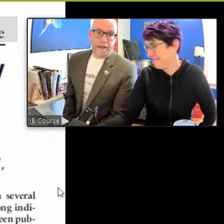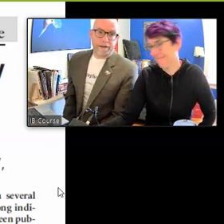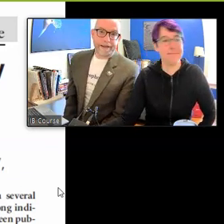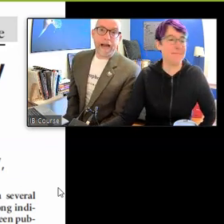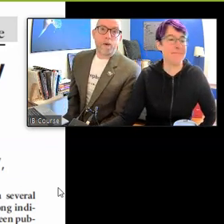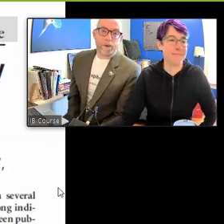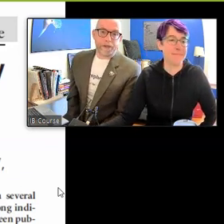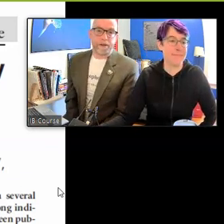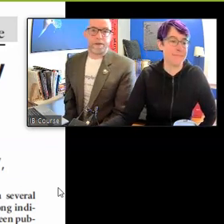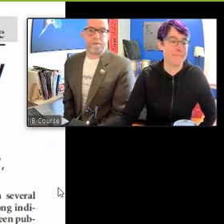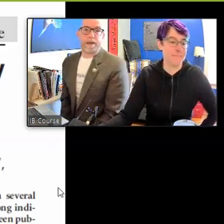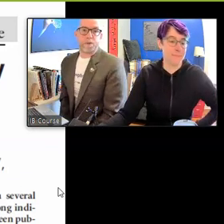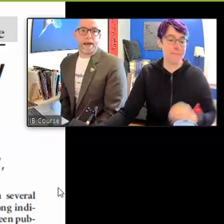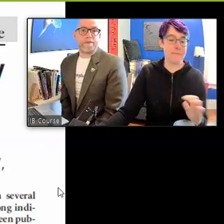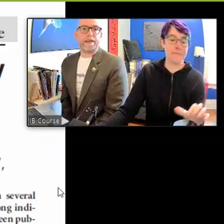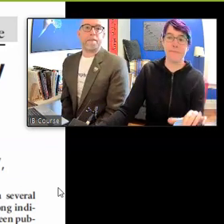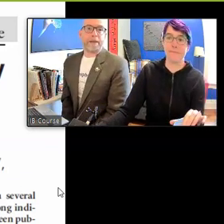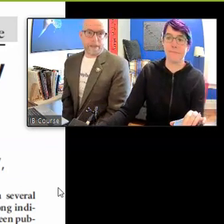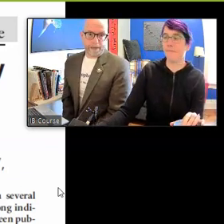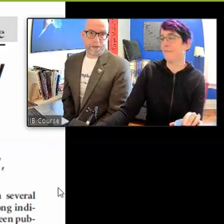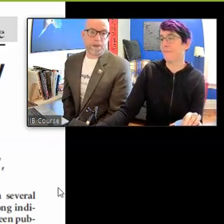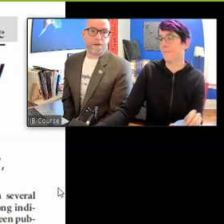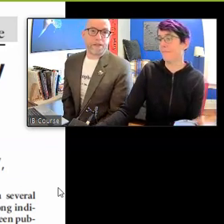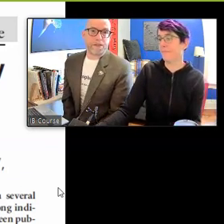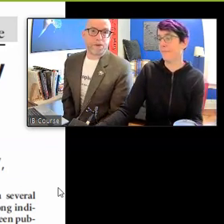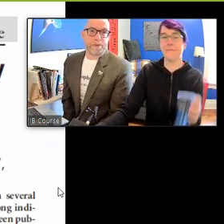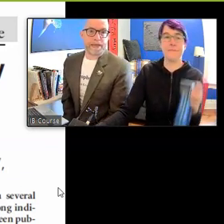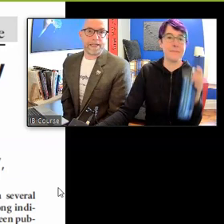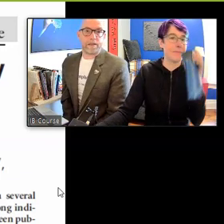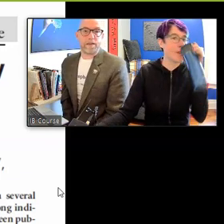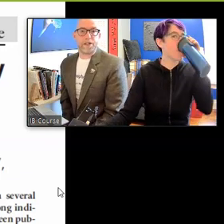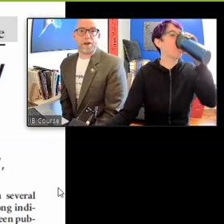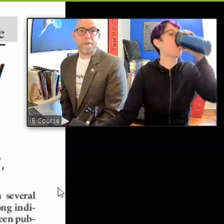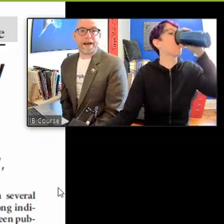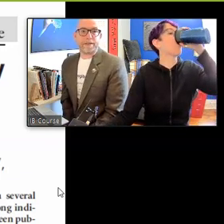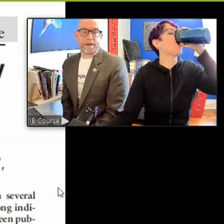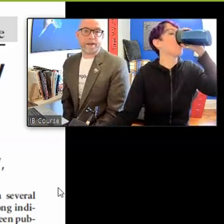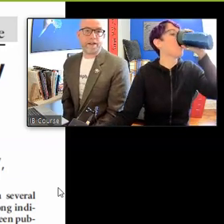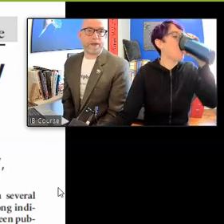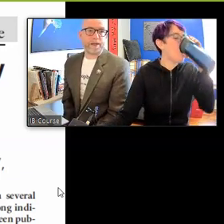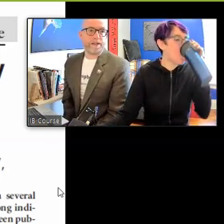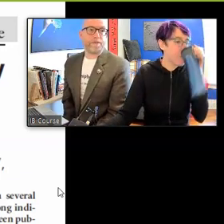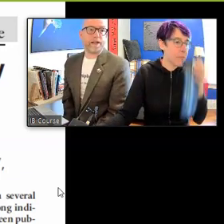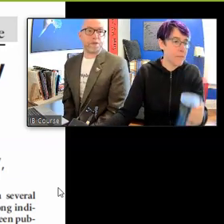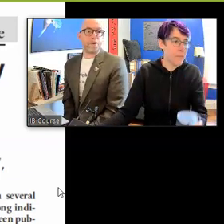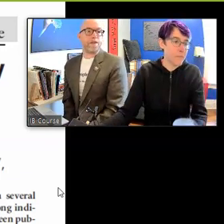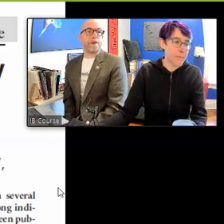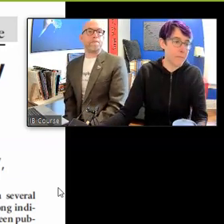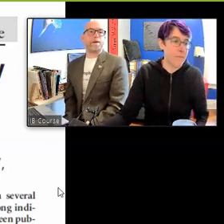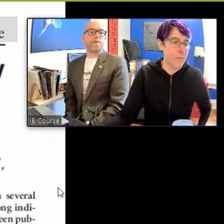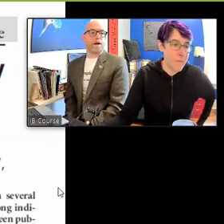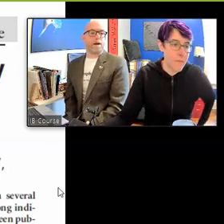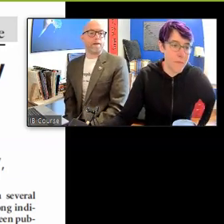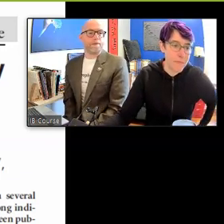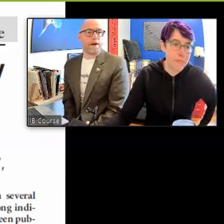it A. Now we would do it because we have the ability. And so a lot of this is driven by technological capacity that as we develop. So this